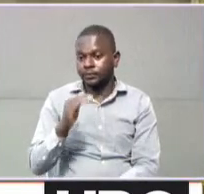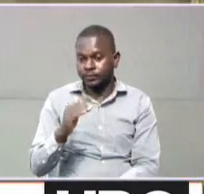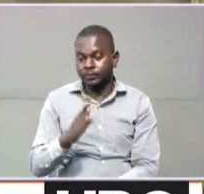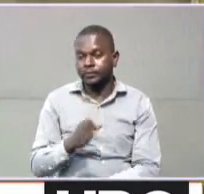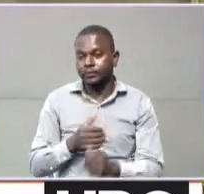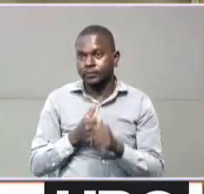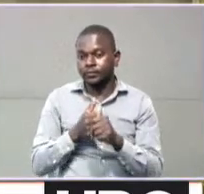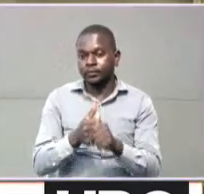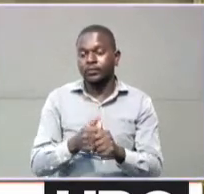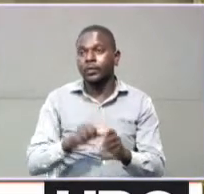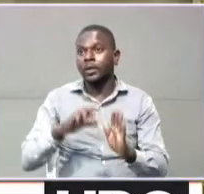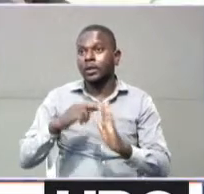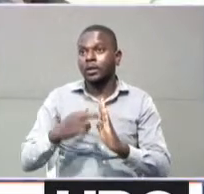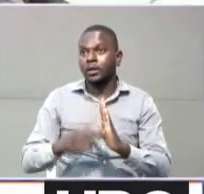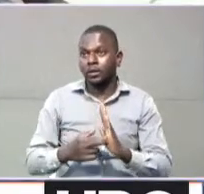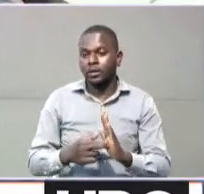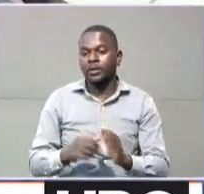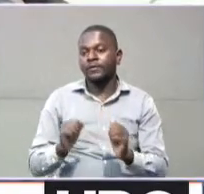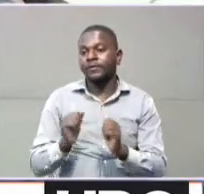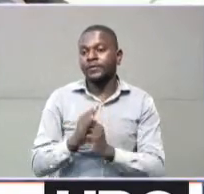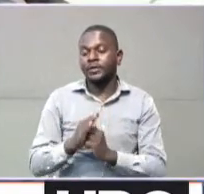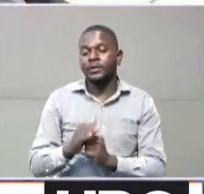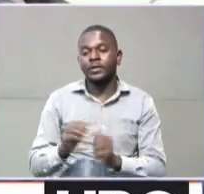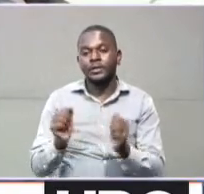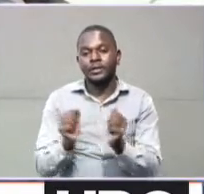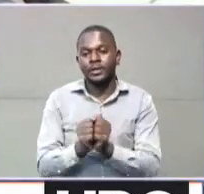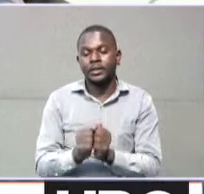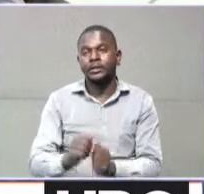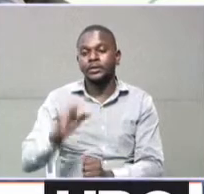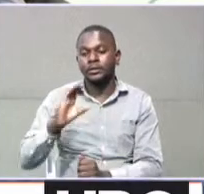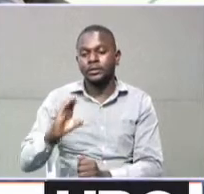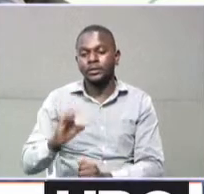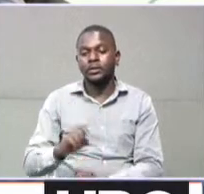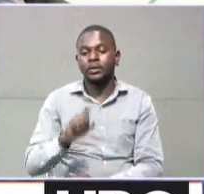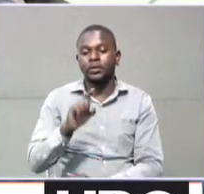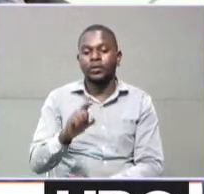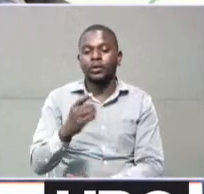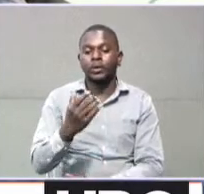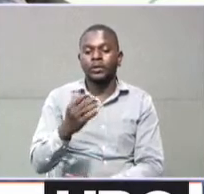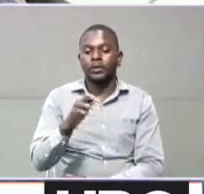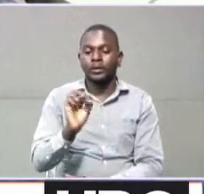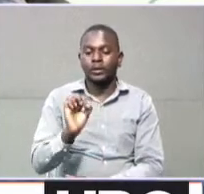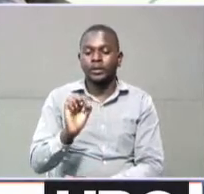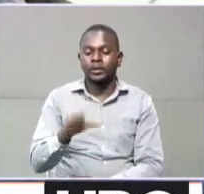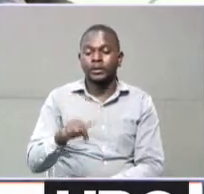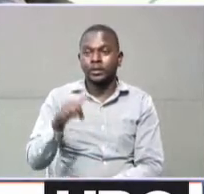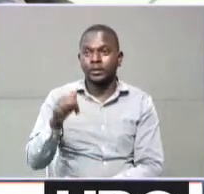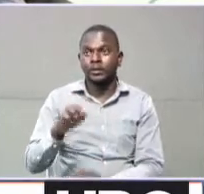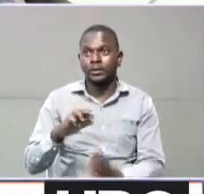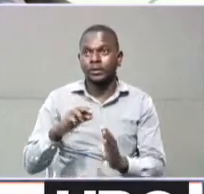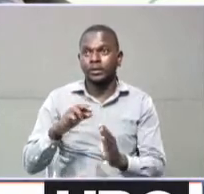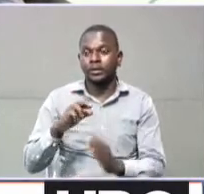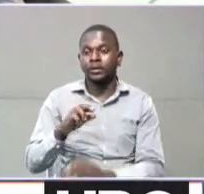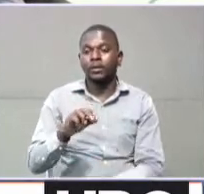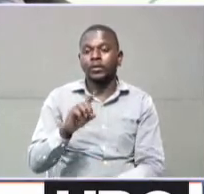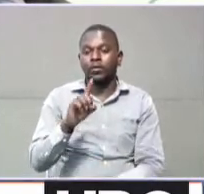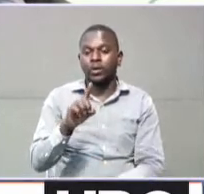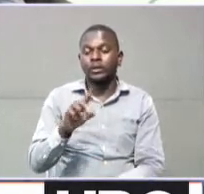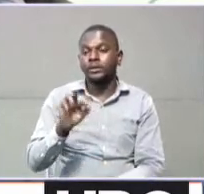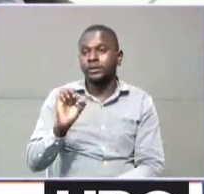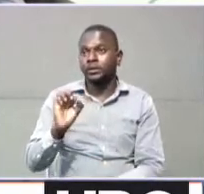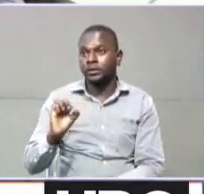accordance with rule 15 10 c rule 187 rule 188